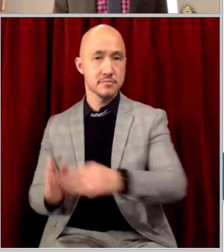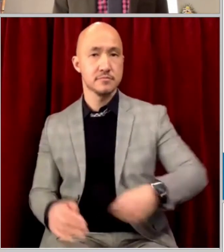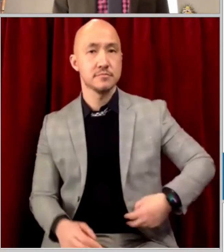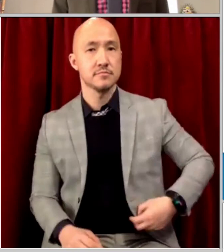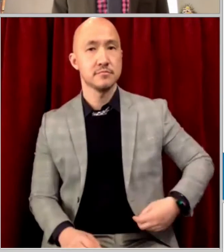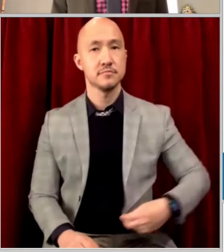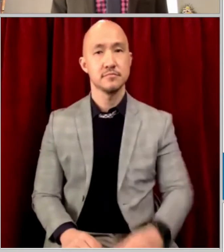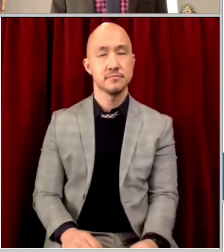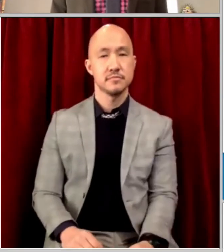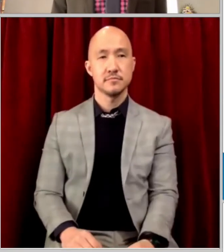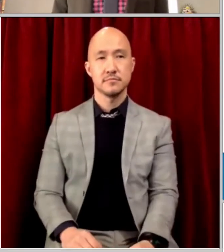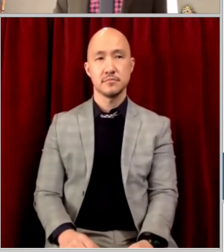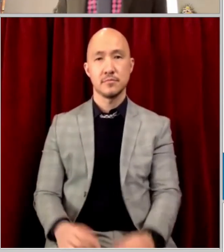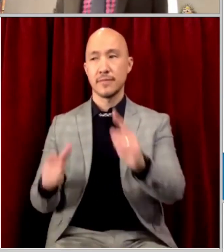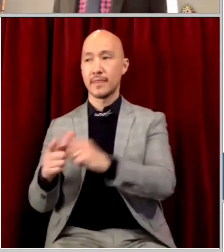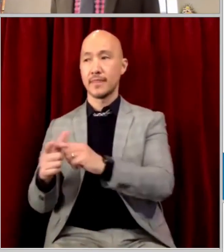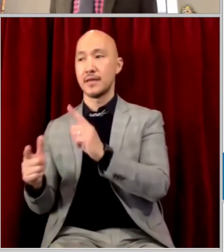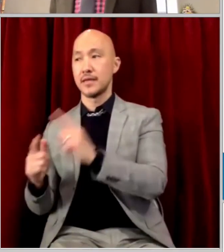anything.